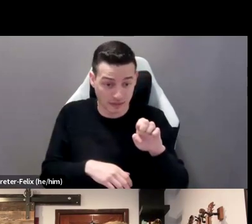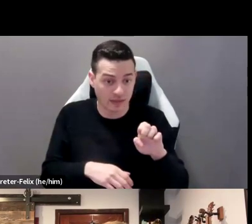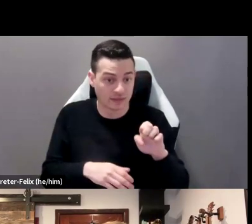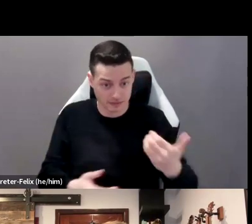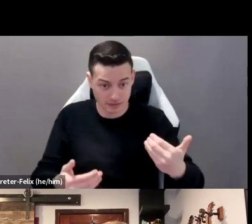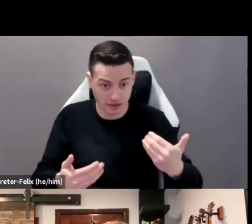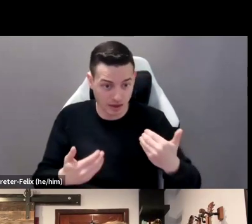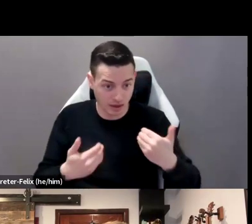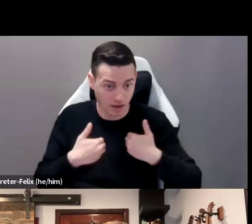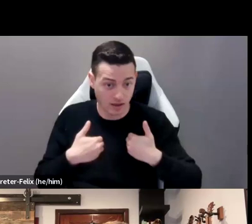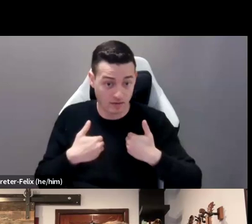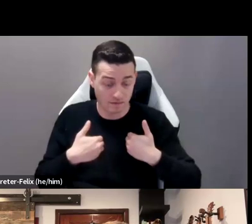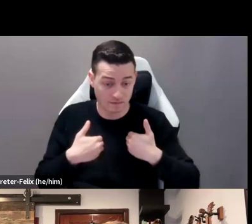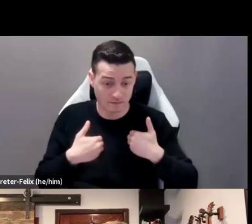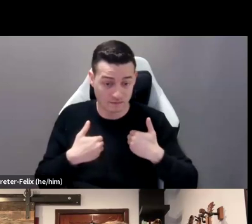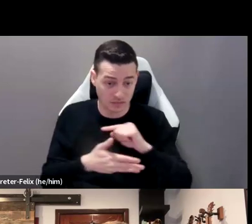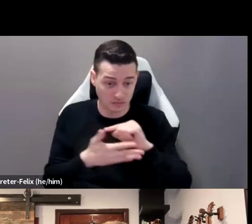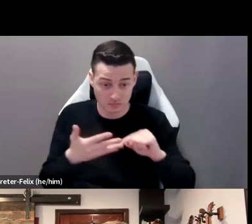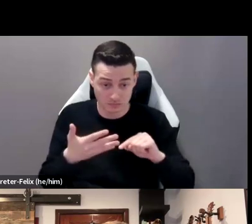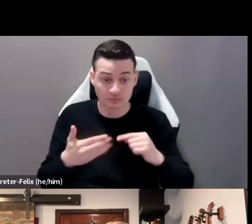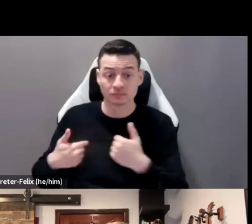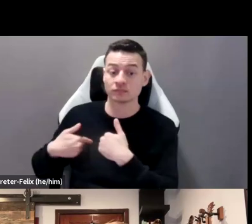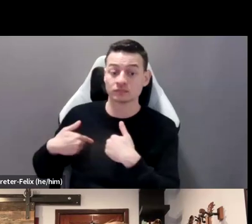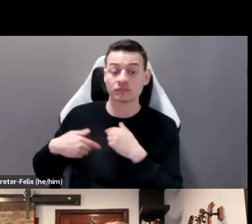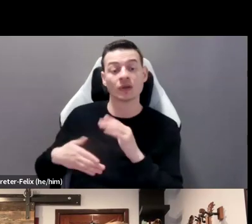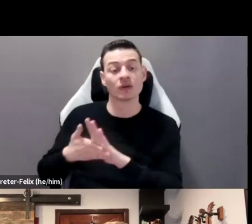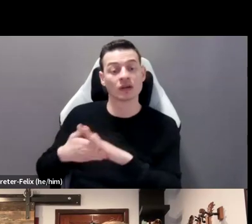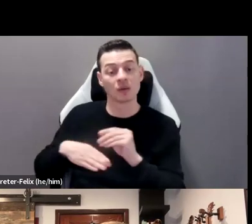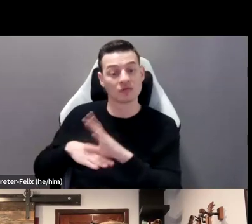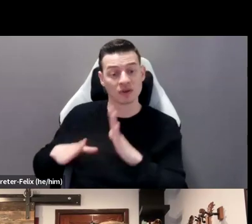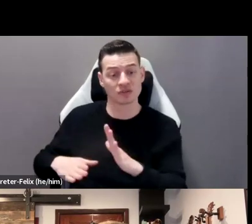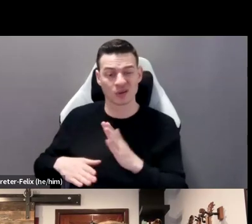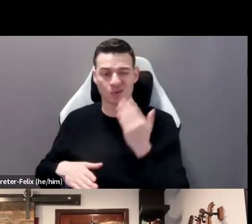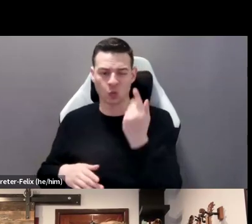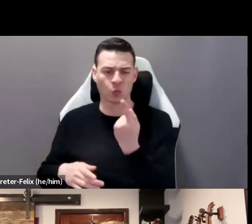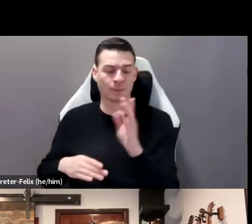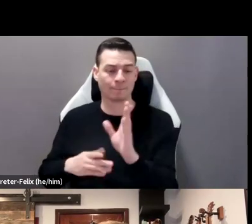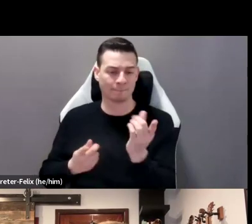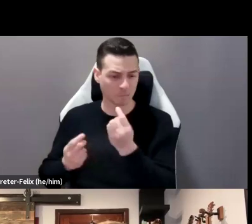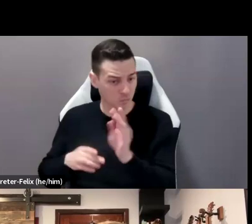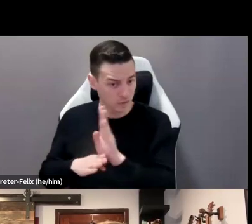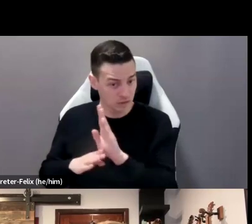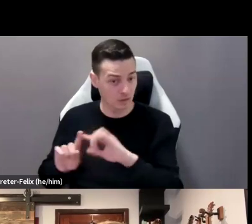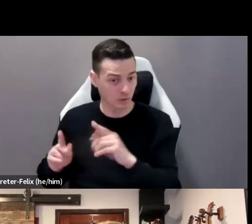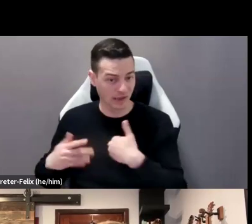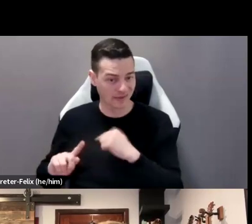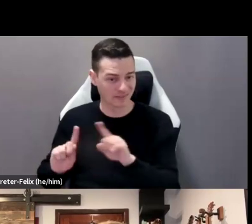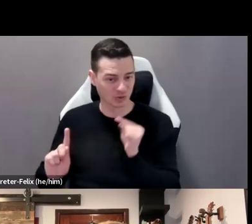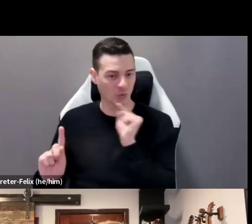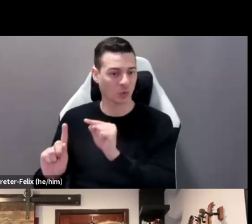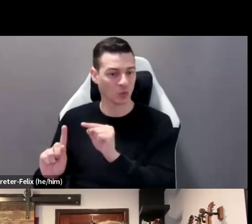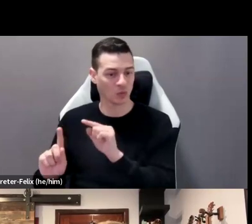with a limited caseload, I had a lot more time, even though we were always swamped. we had a different mission than